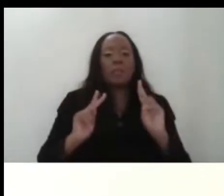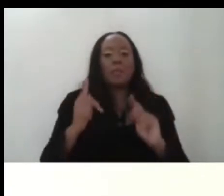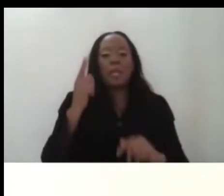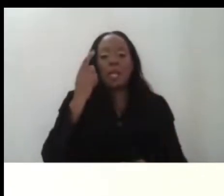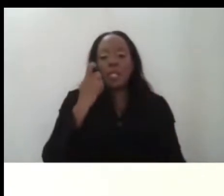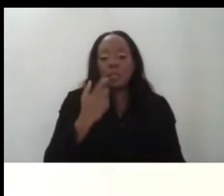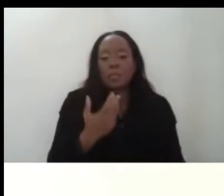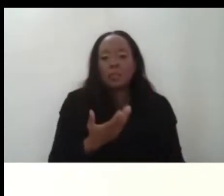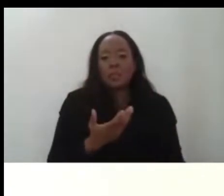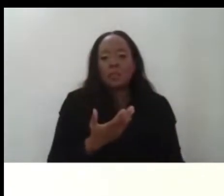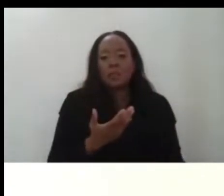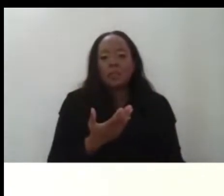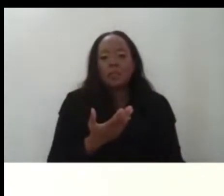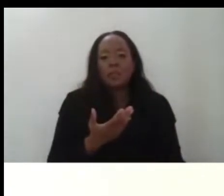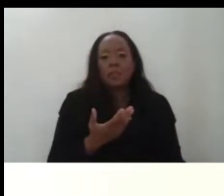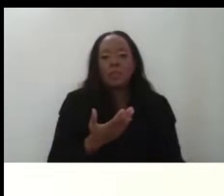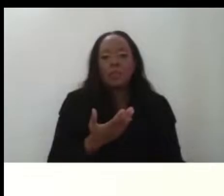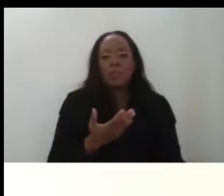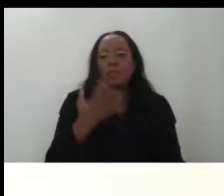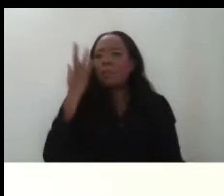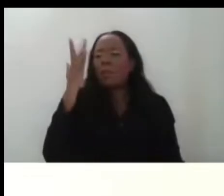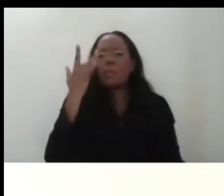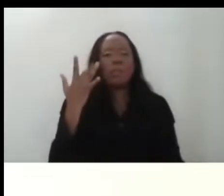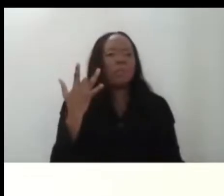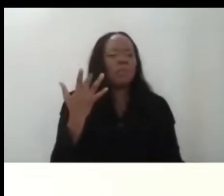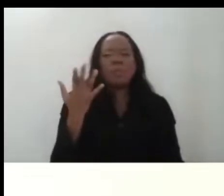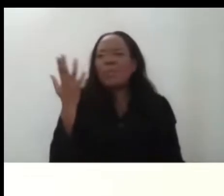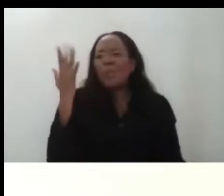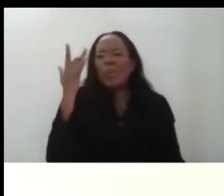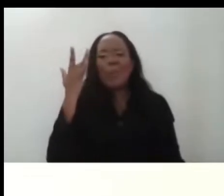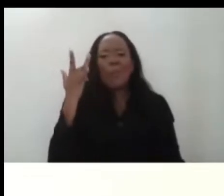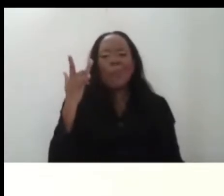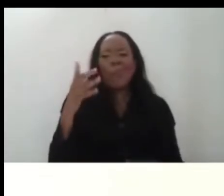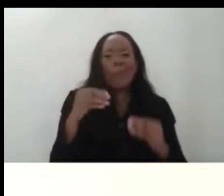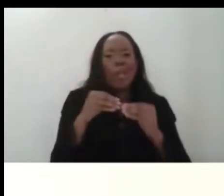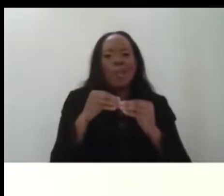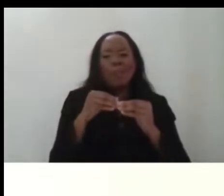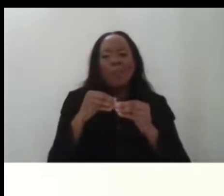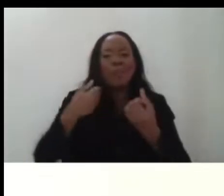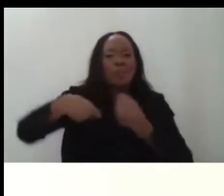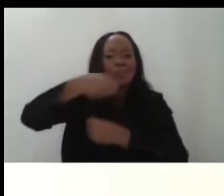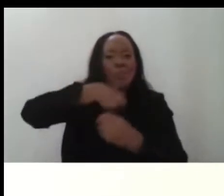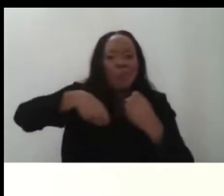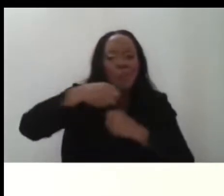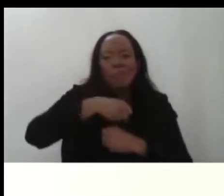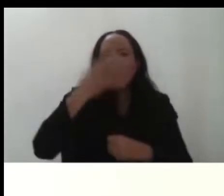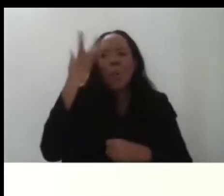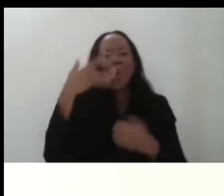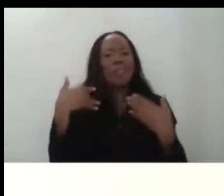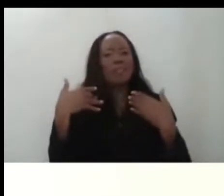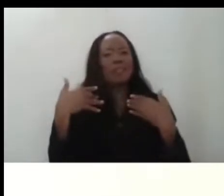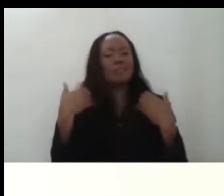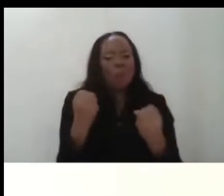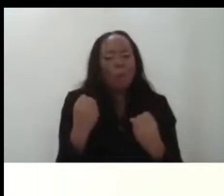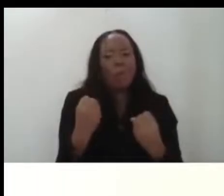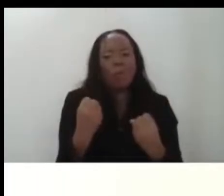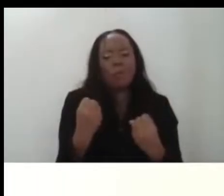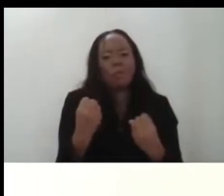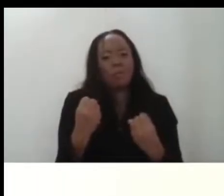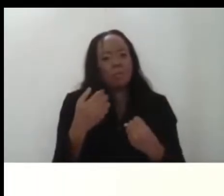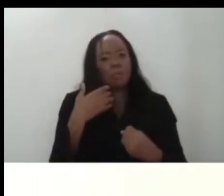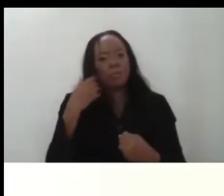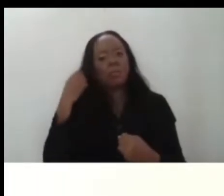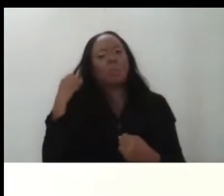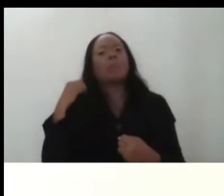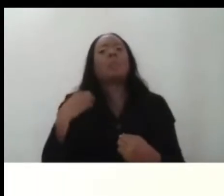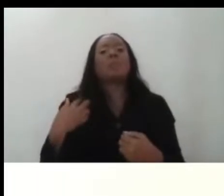we having these increase in tropical cyclones in rapid intensification and so many of them. There are a number of factors,